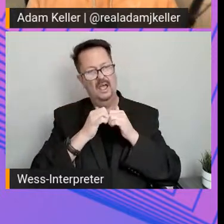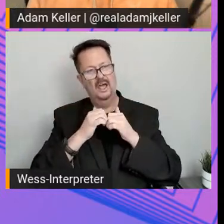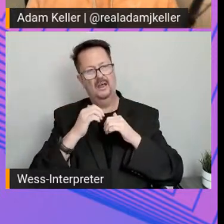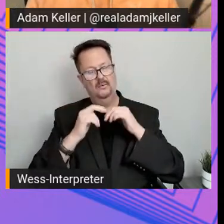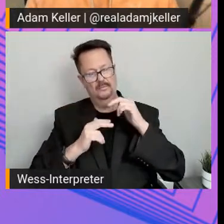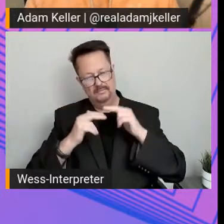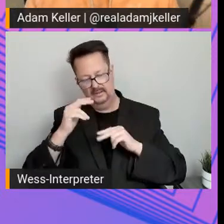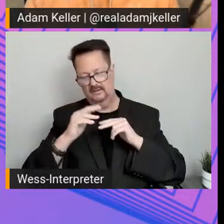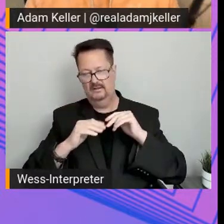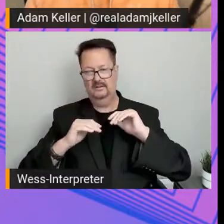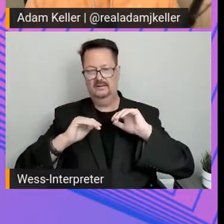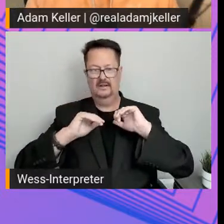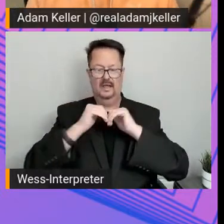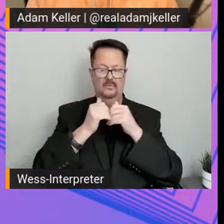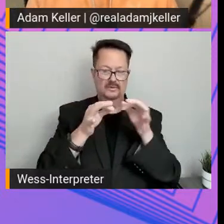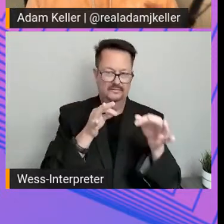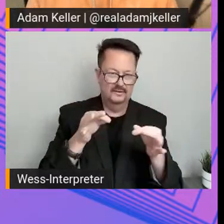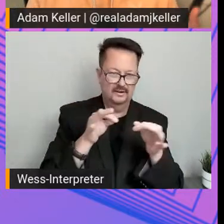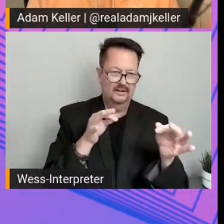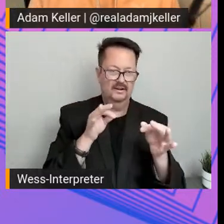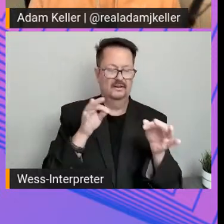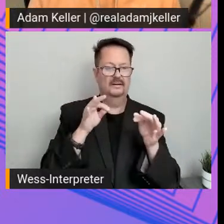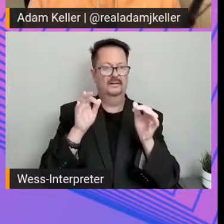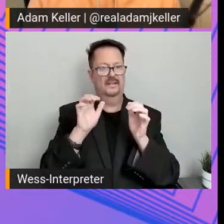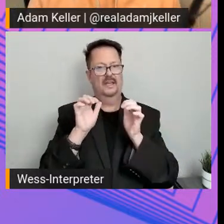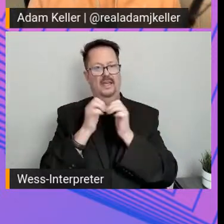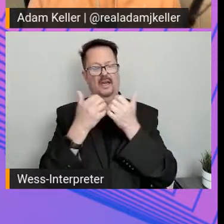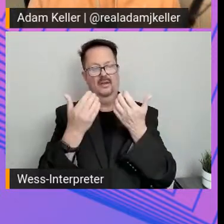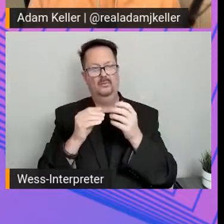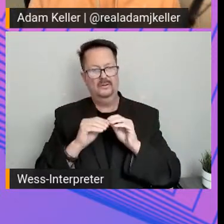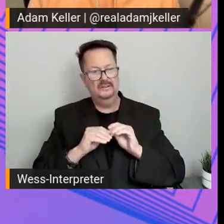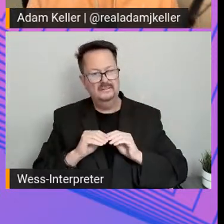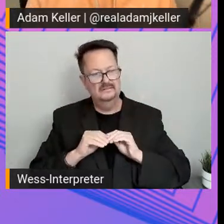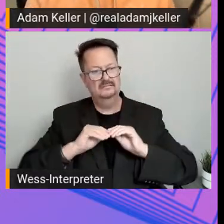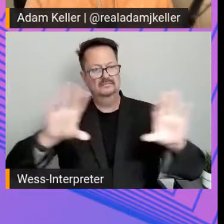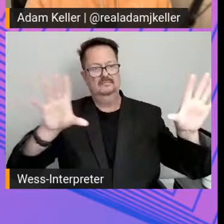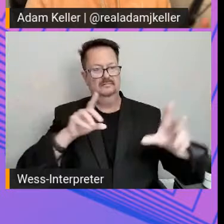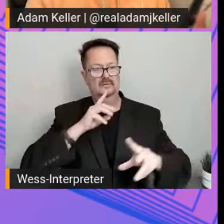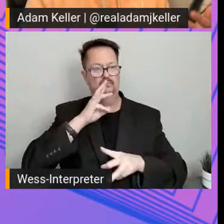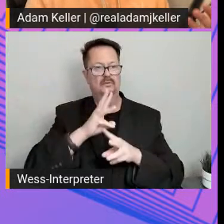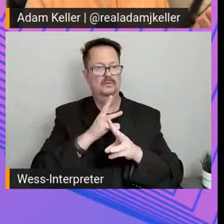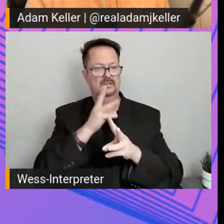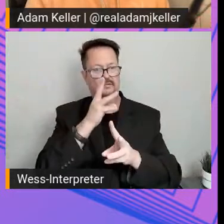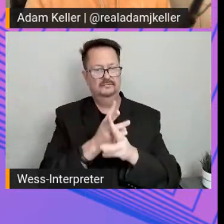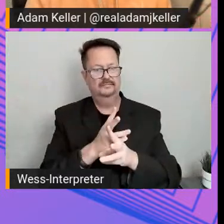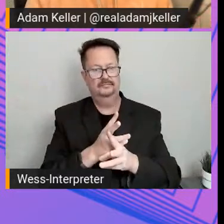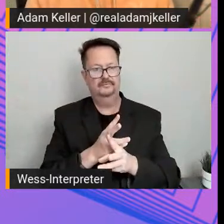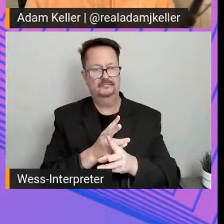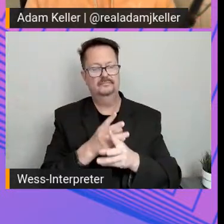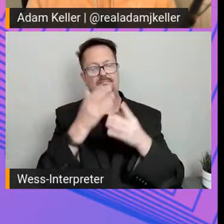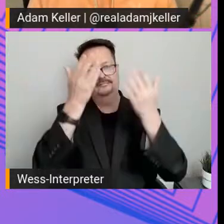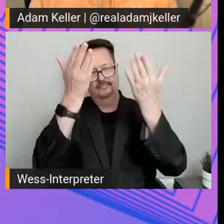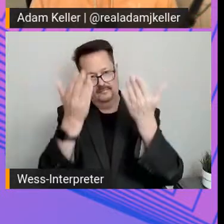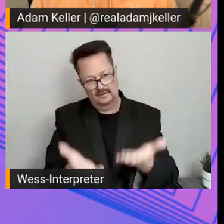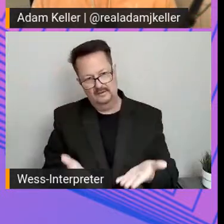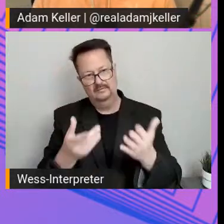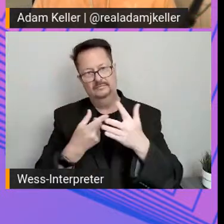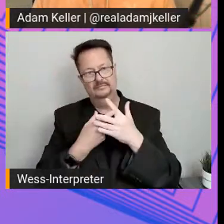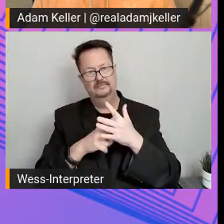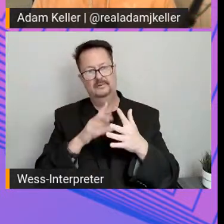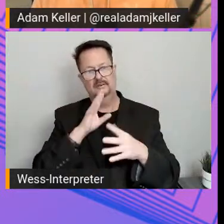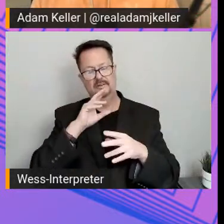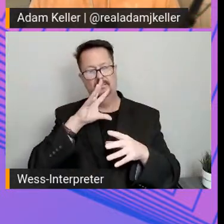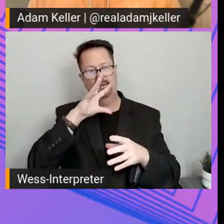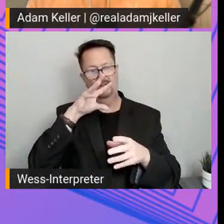do we define this? And how do we actually get this out there in the real world? This is where we start talking infrastructure as